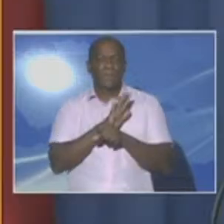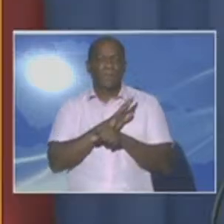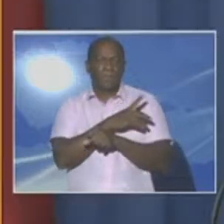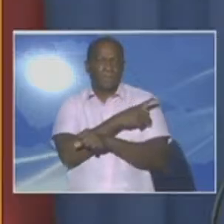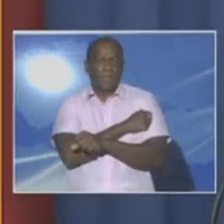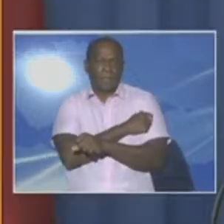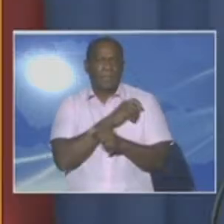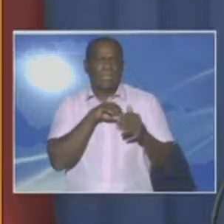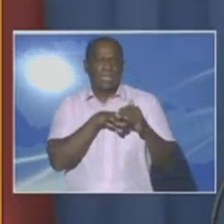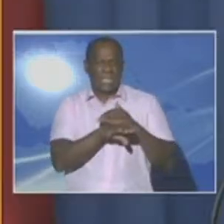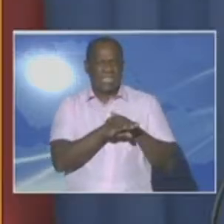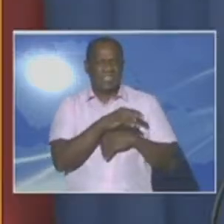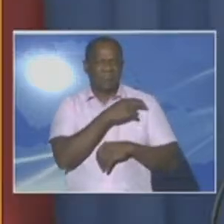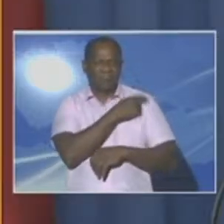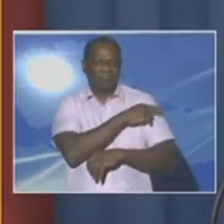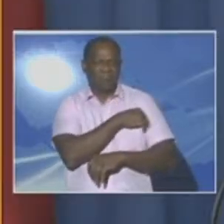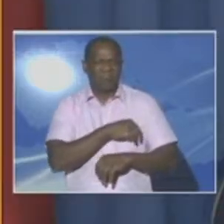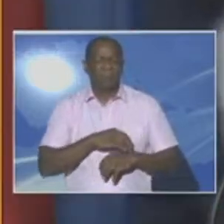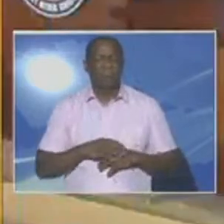update, followed by Dr. Richards.